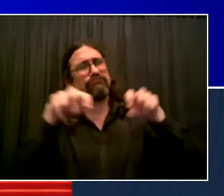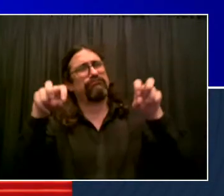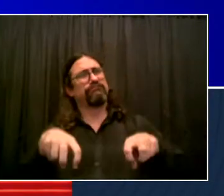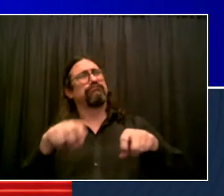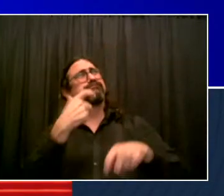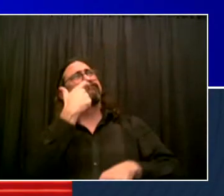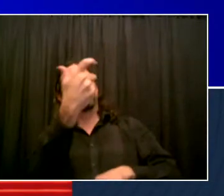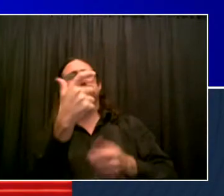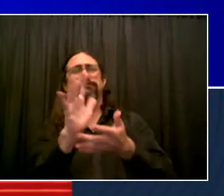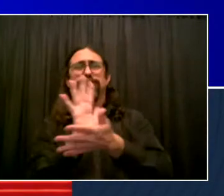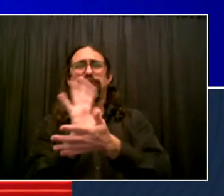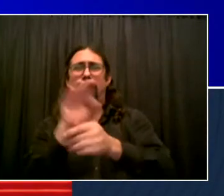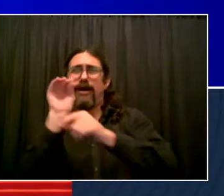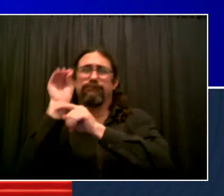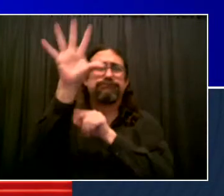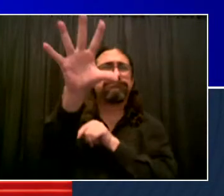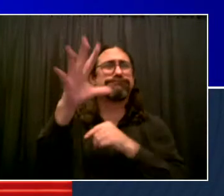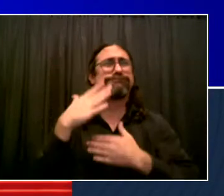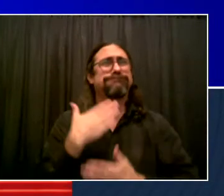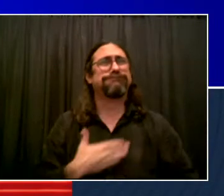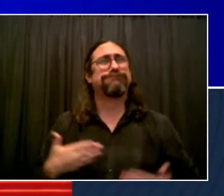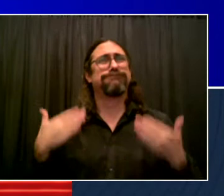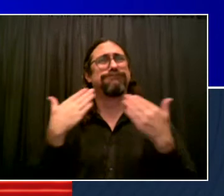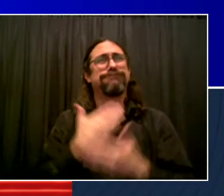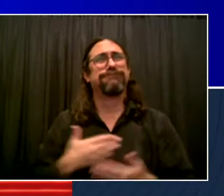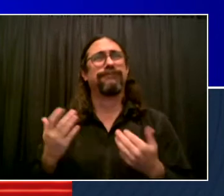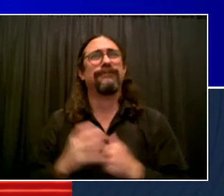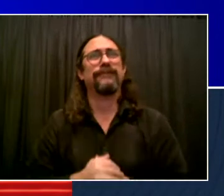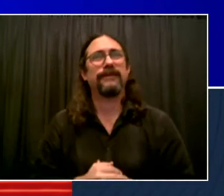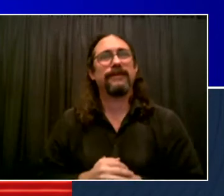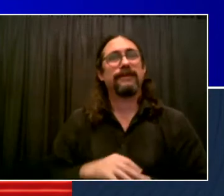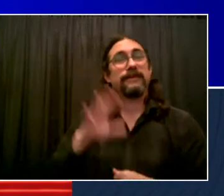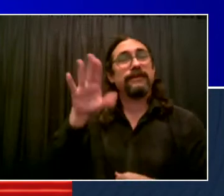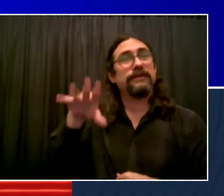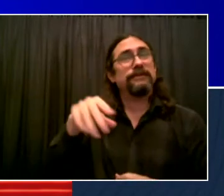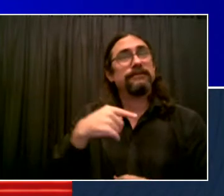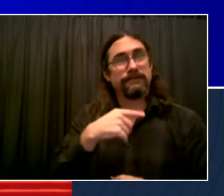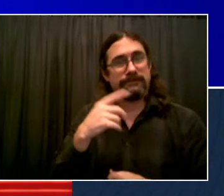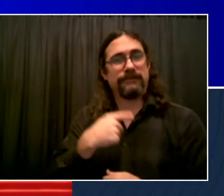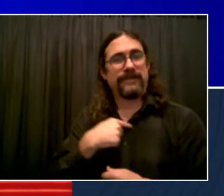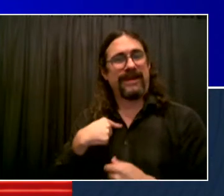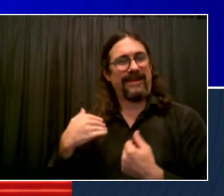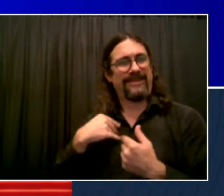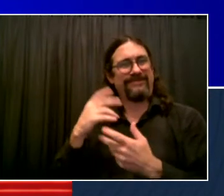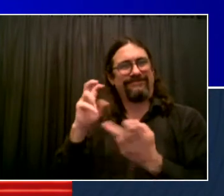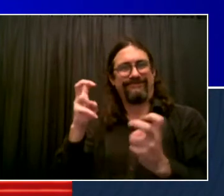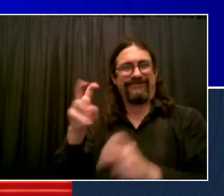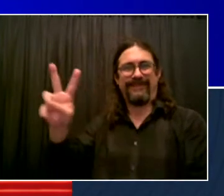launching this weekend. I got to tell you, it's so important that we make it easy. So we're going to have,